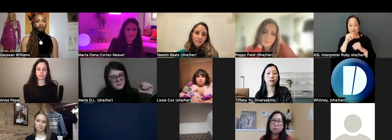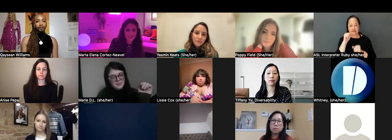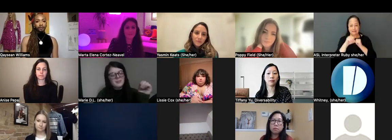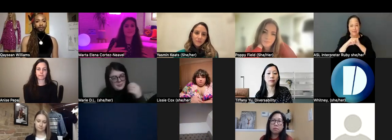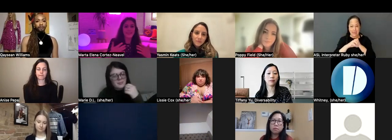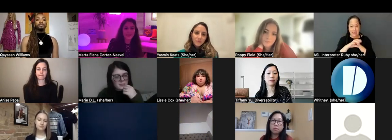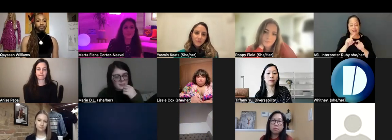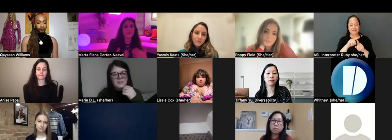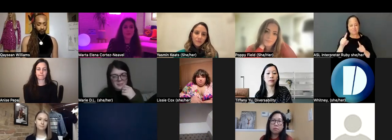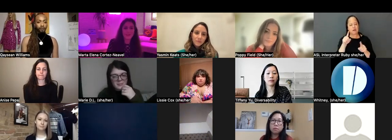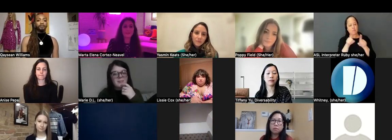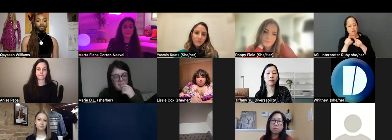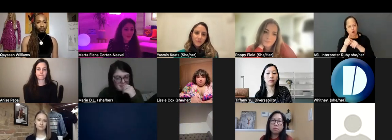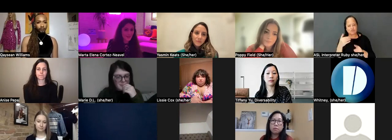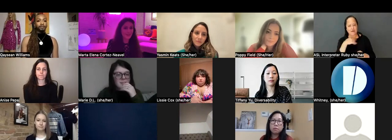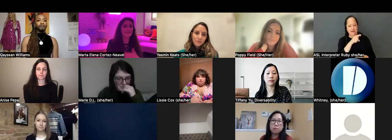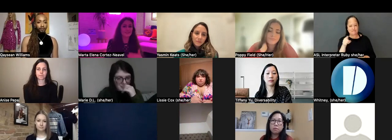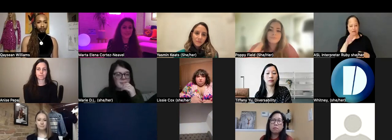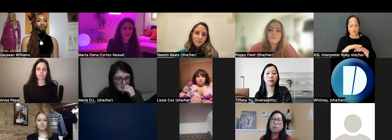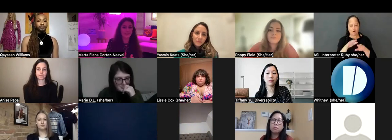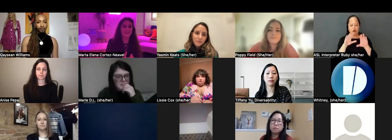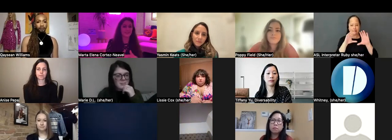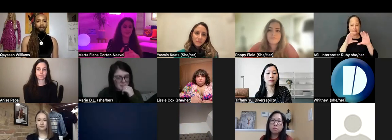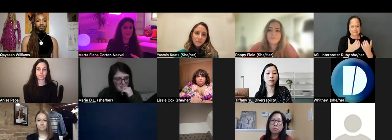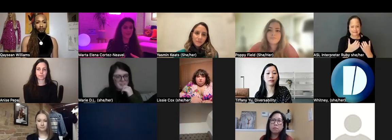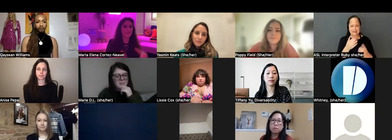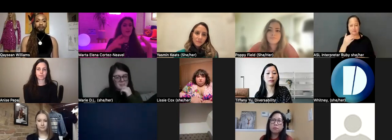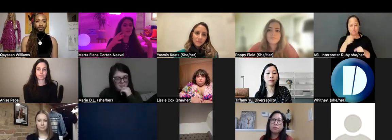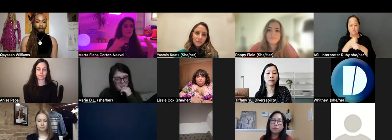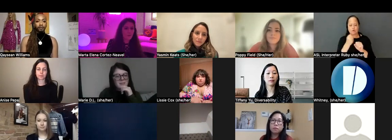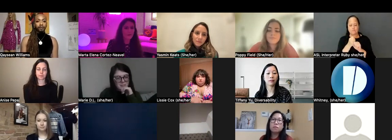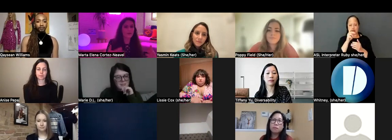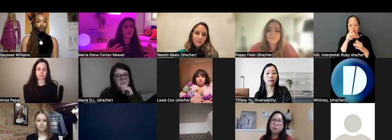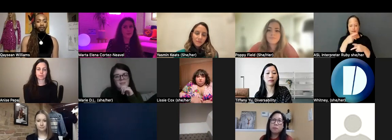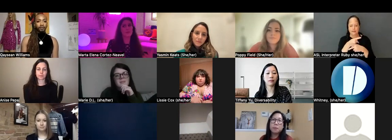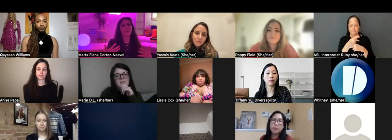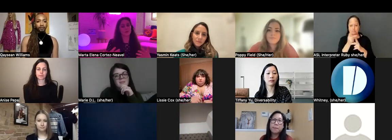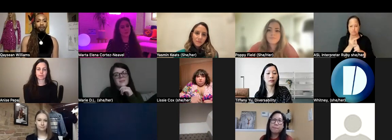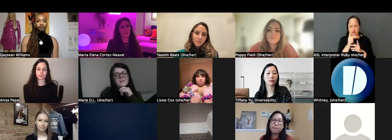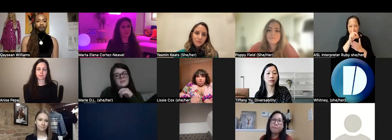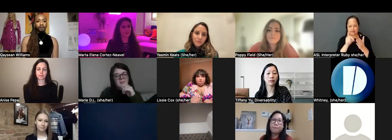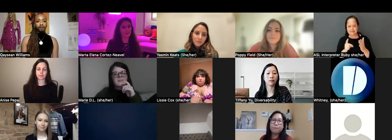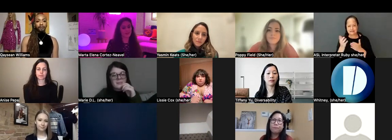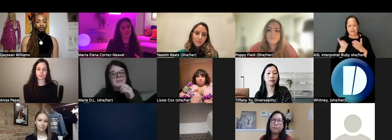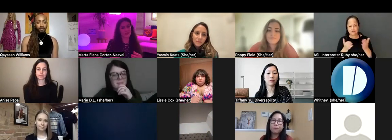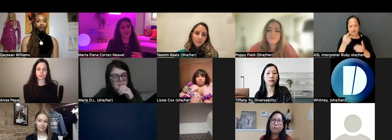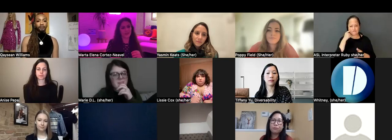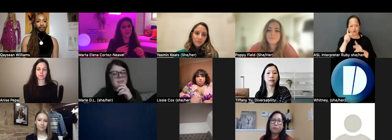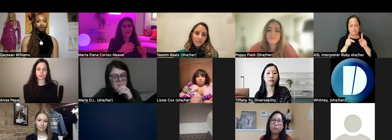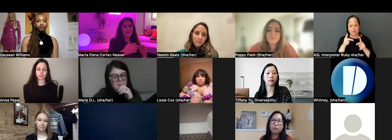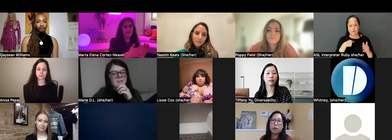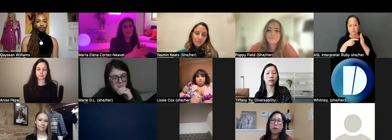our teams and we're making products and designs and services for the people that we're representing. So